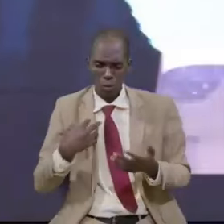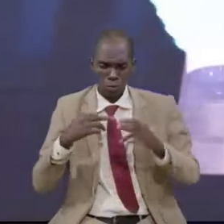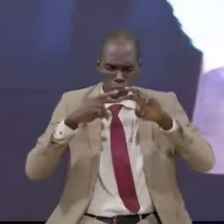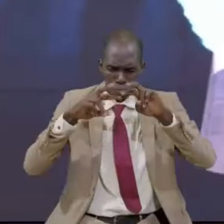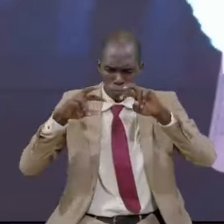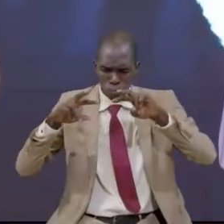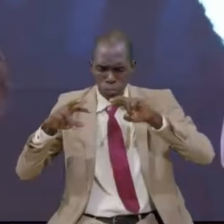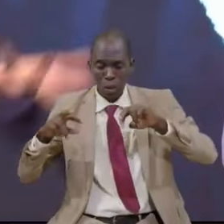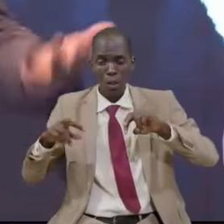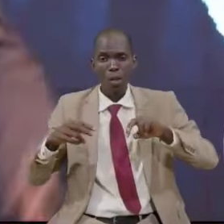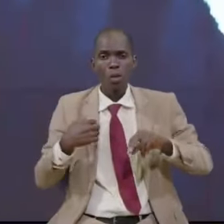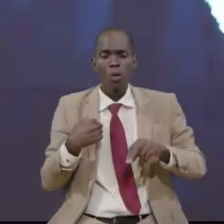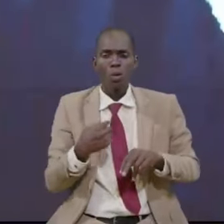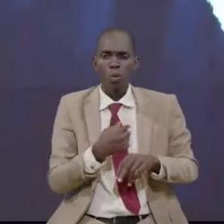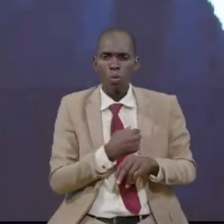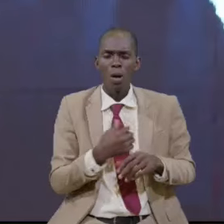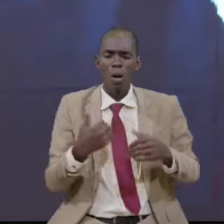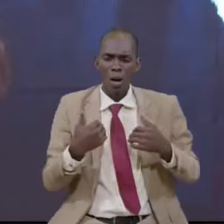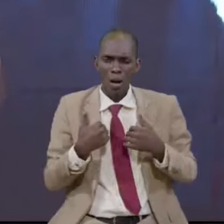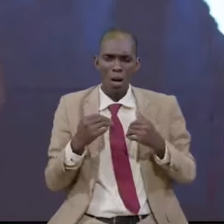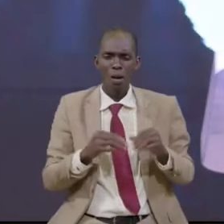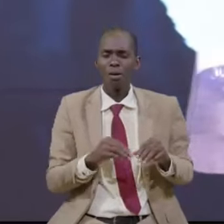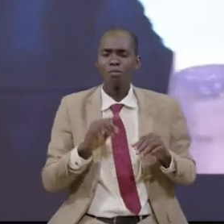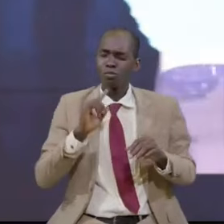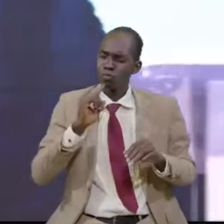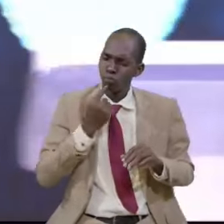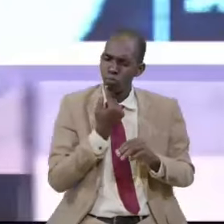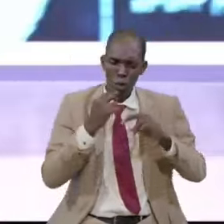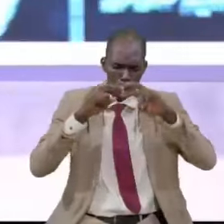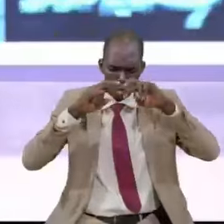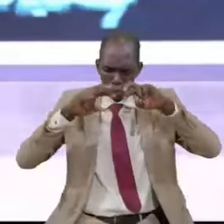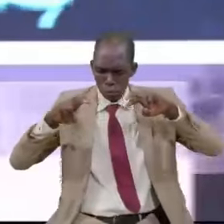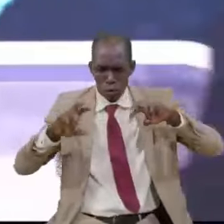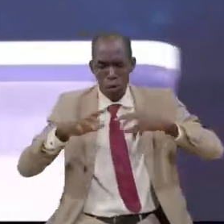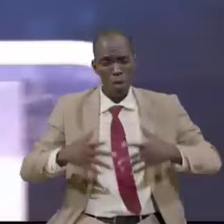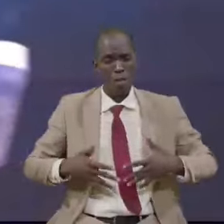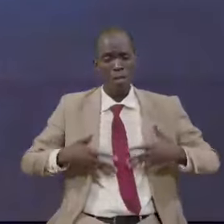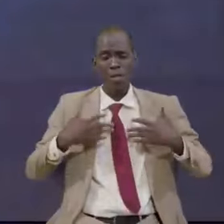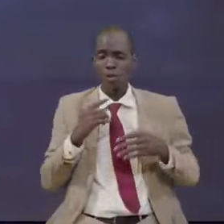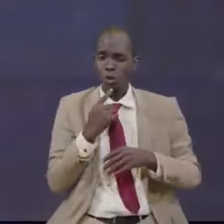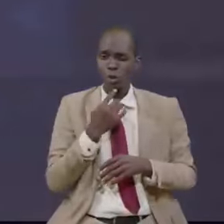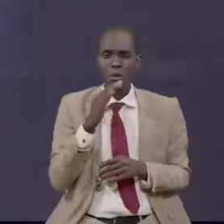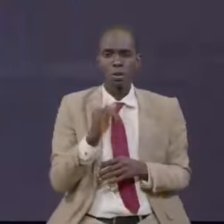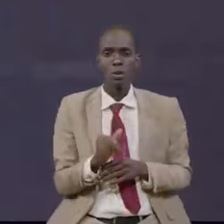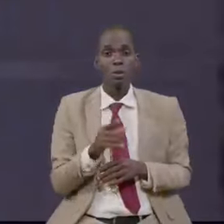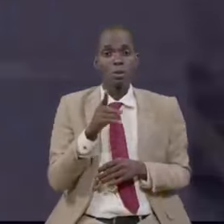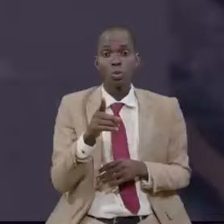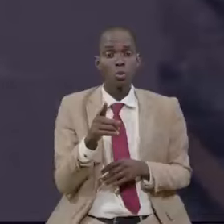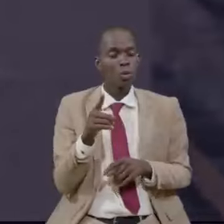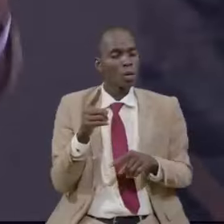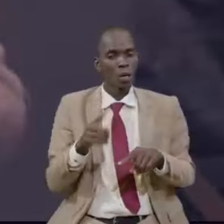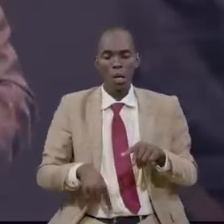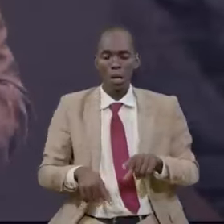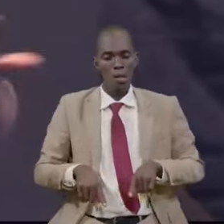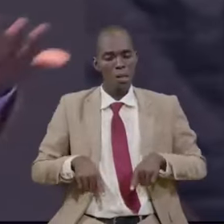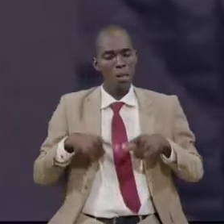a rigorous test. You do not have more than 1 month to live. The